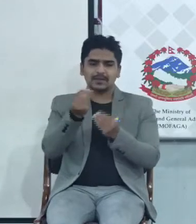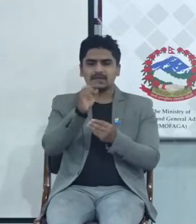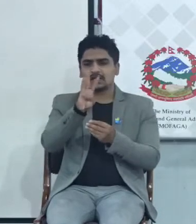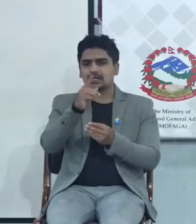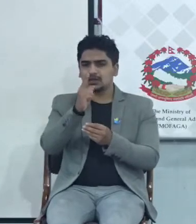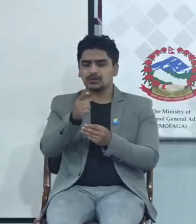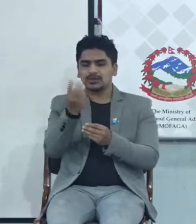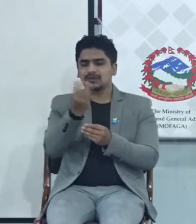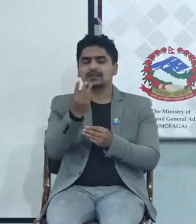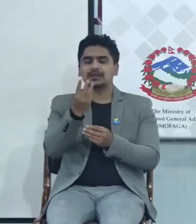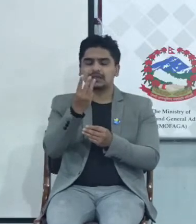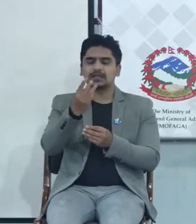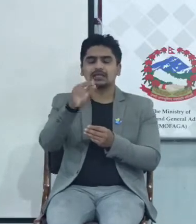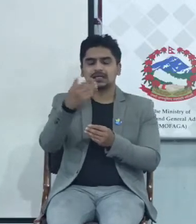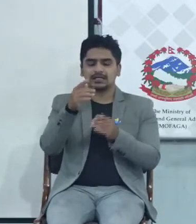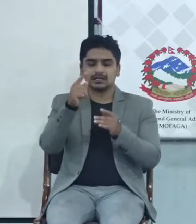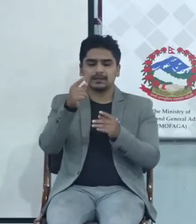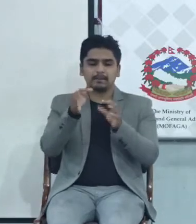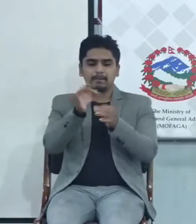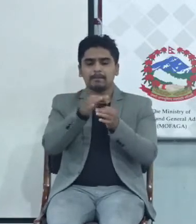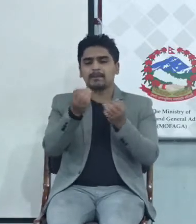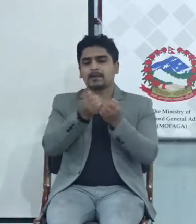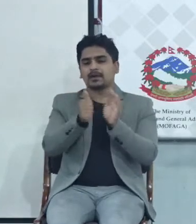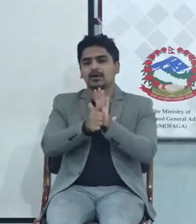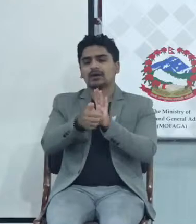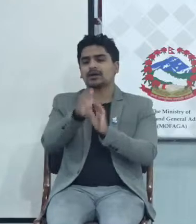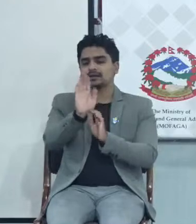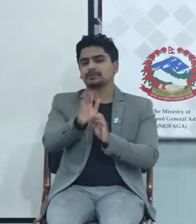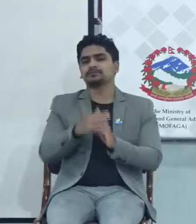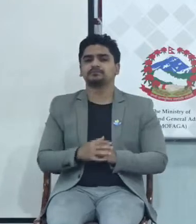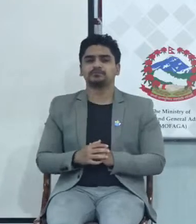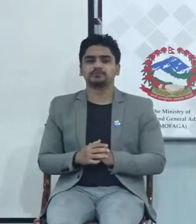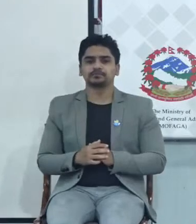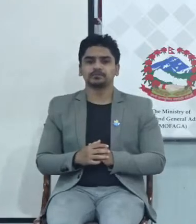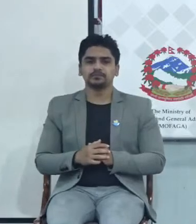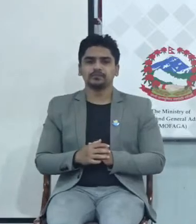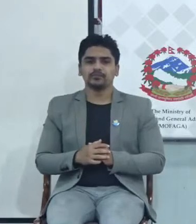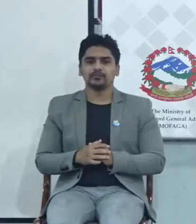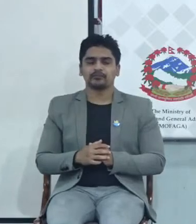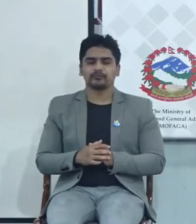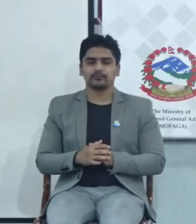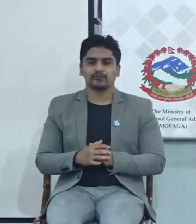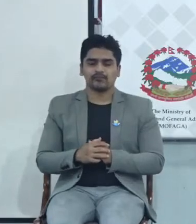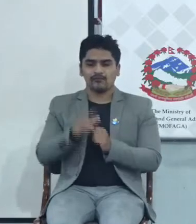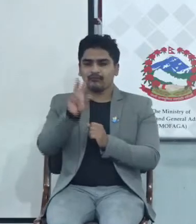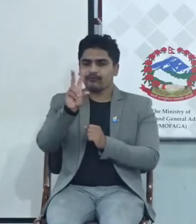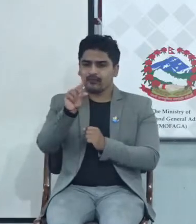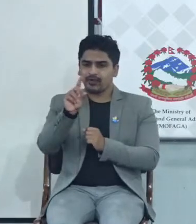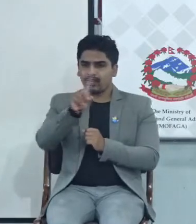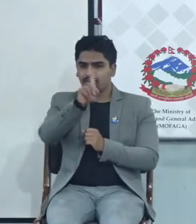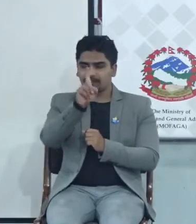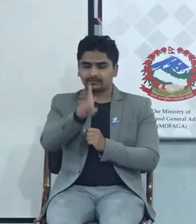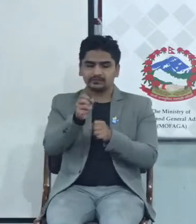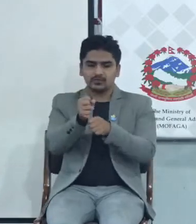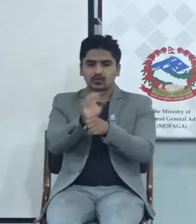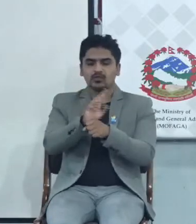And the second question was how to control the rumor and what ministry is